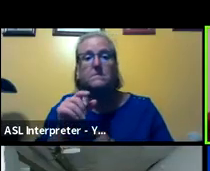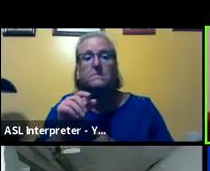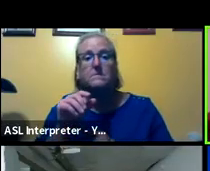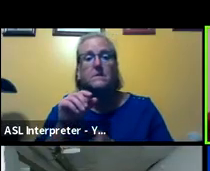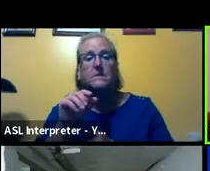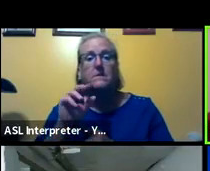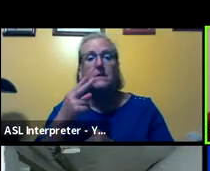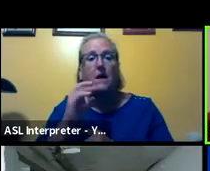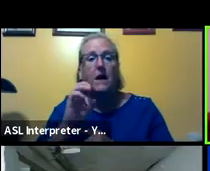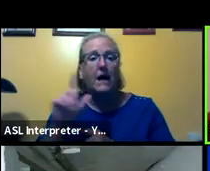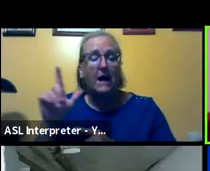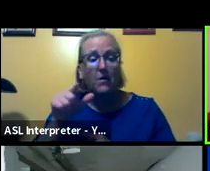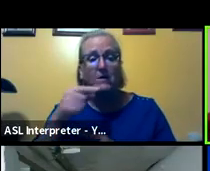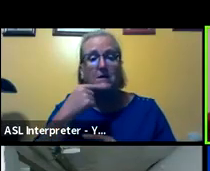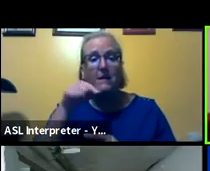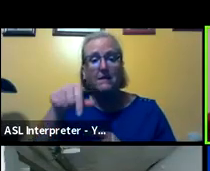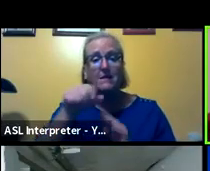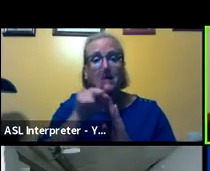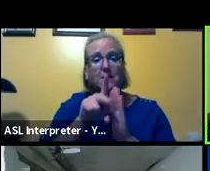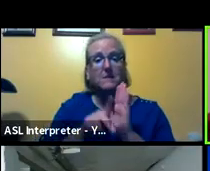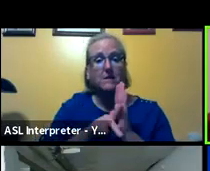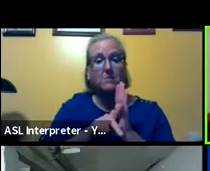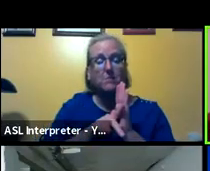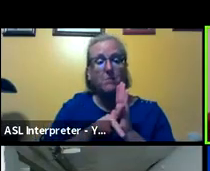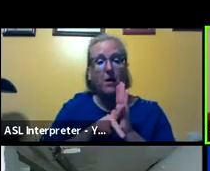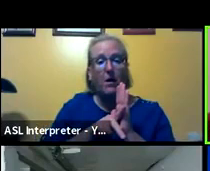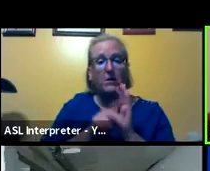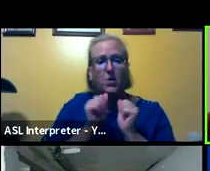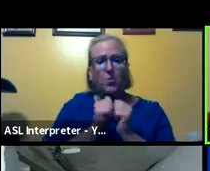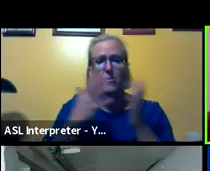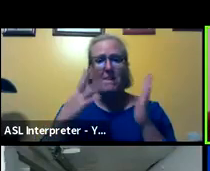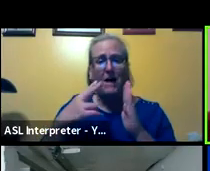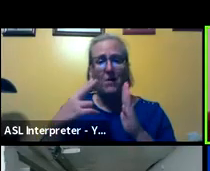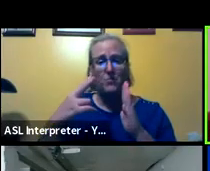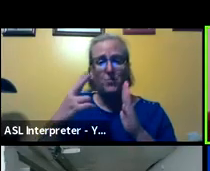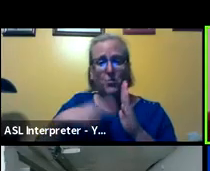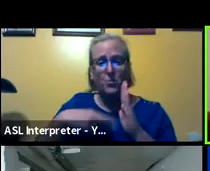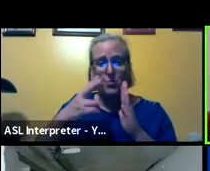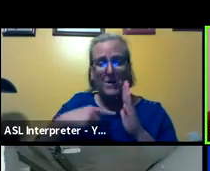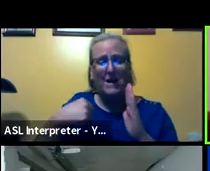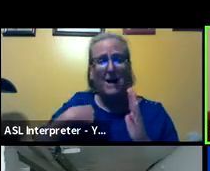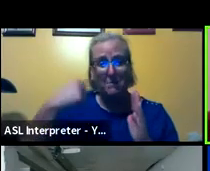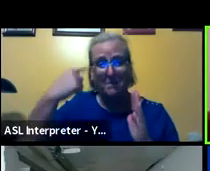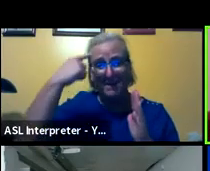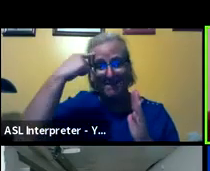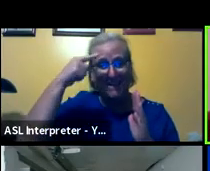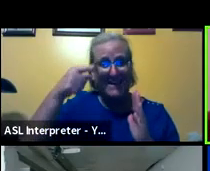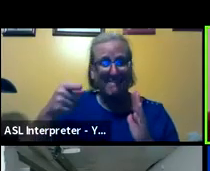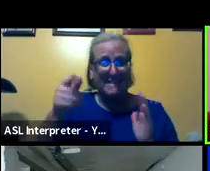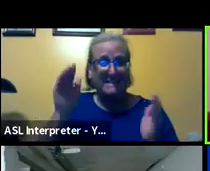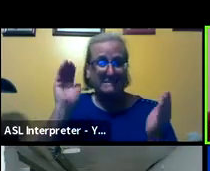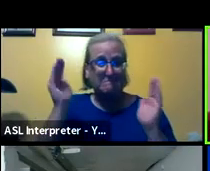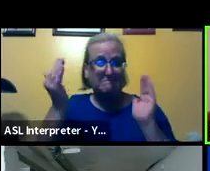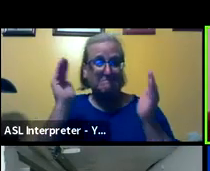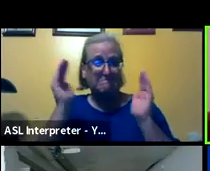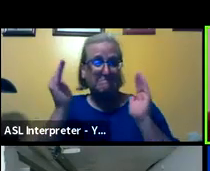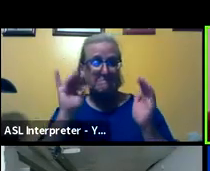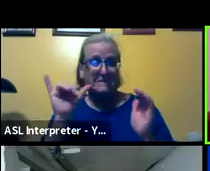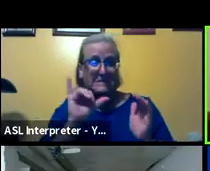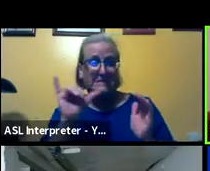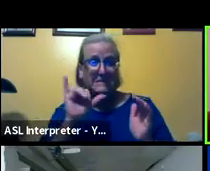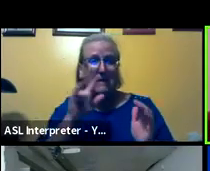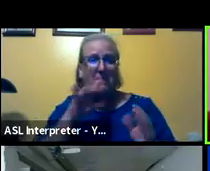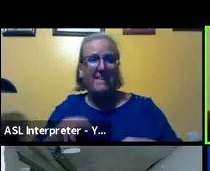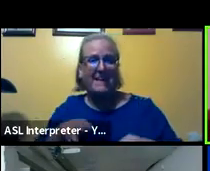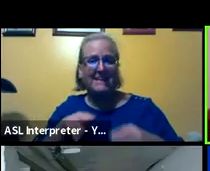This policy, without reading it, I'm thinking that it mirrors the acceptable